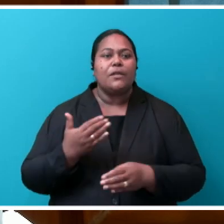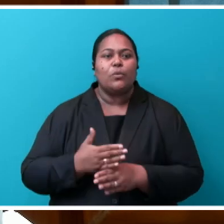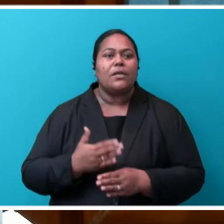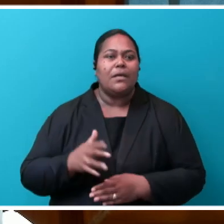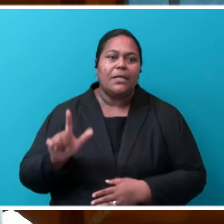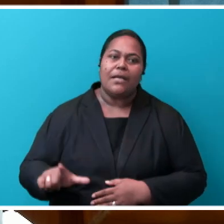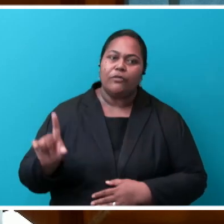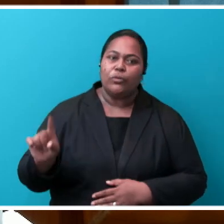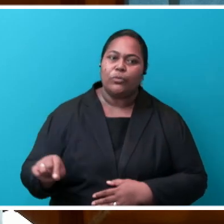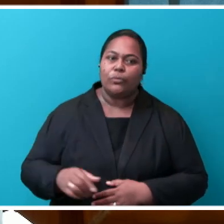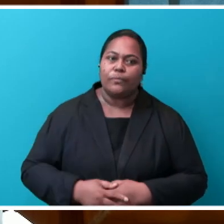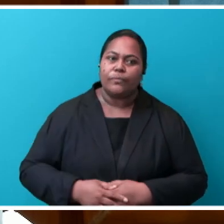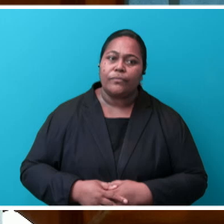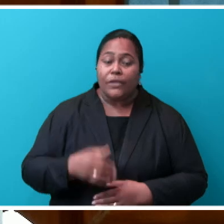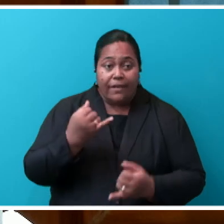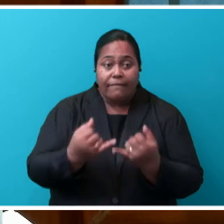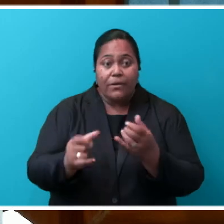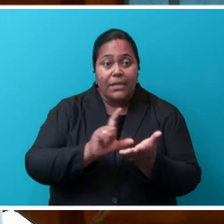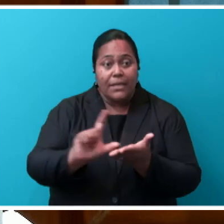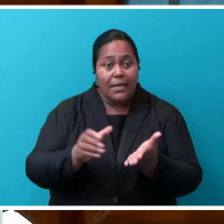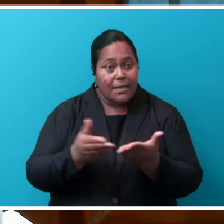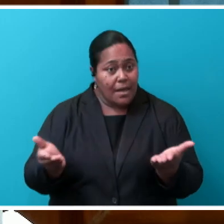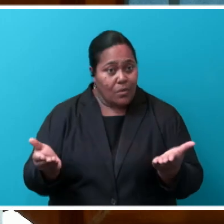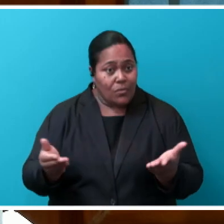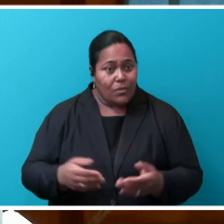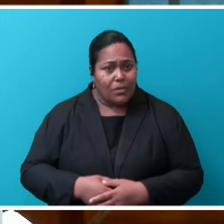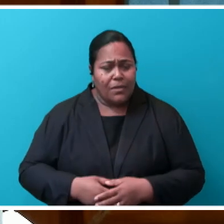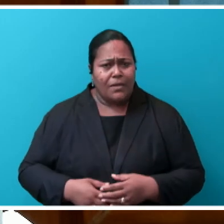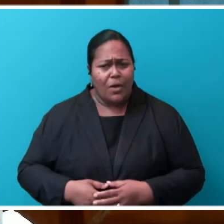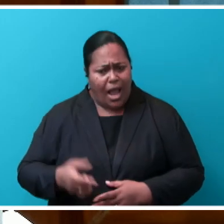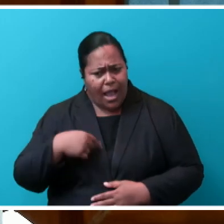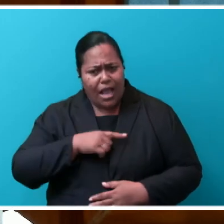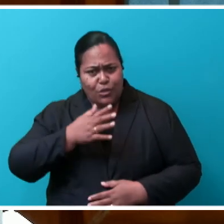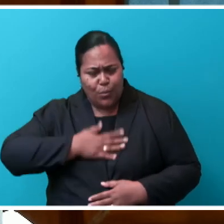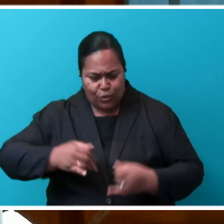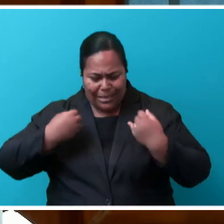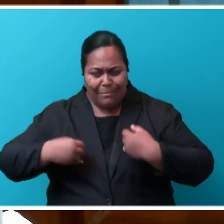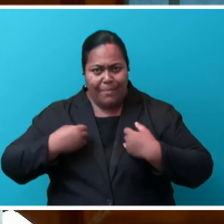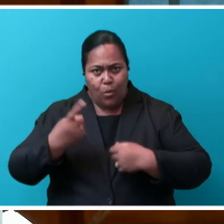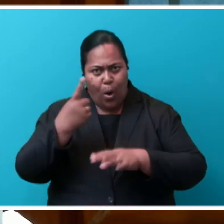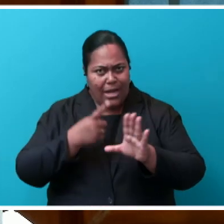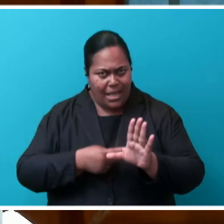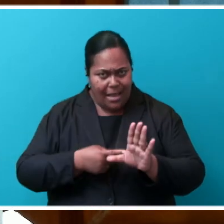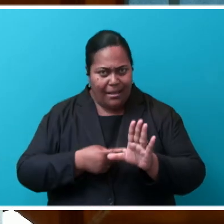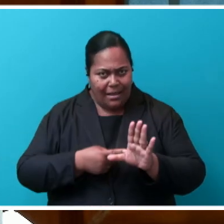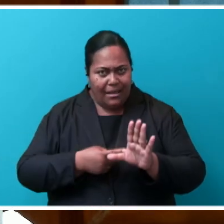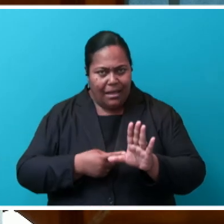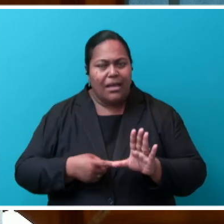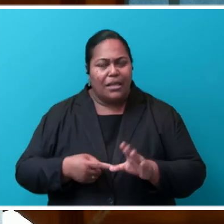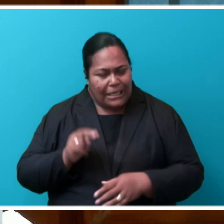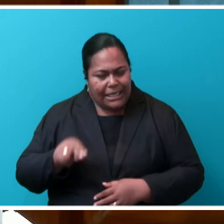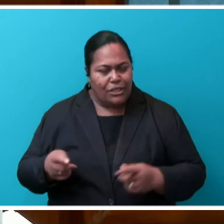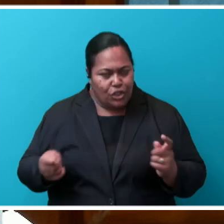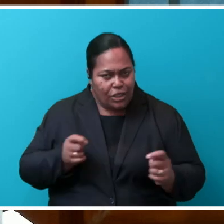implement. It is clear that the intention to implement with one-year rollout period requires changes though